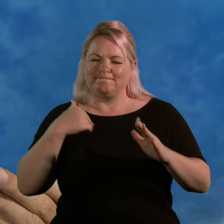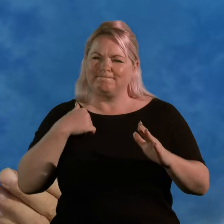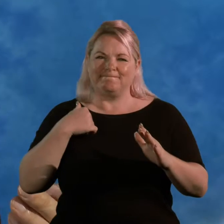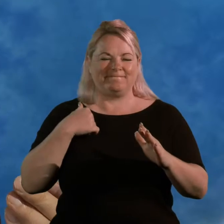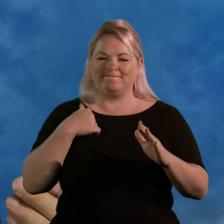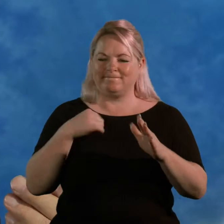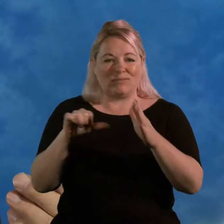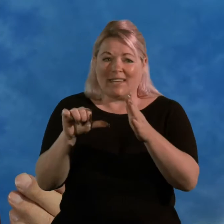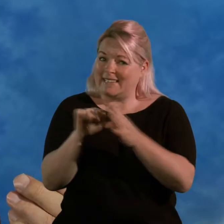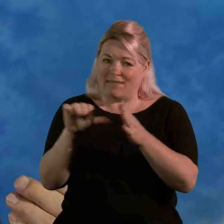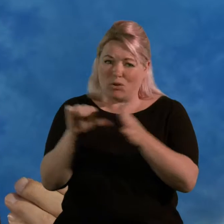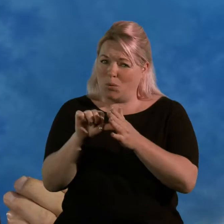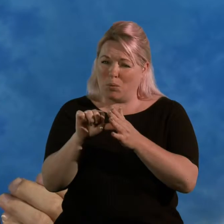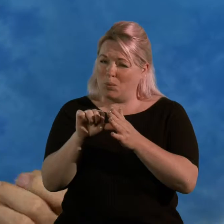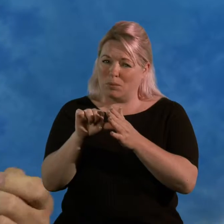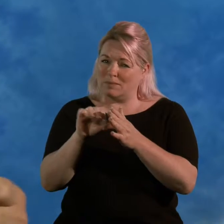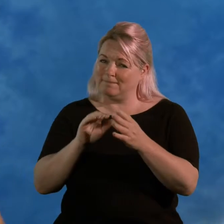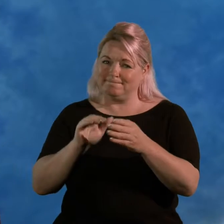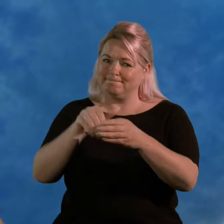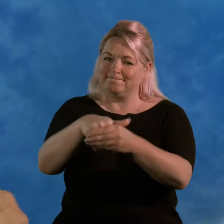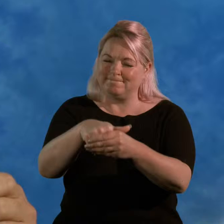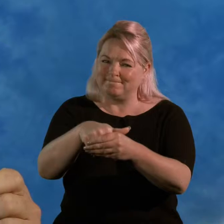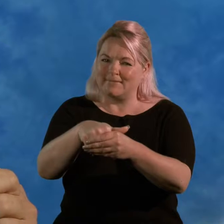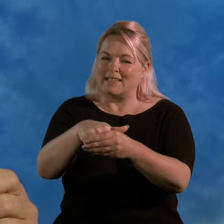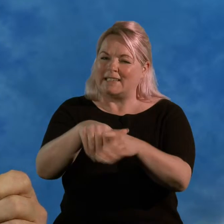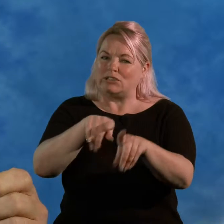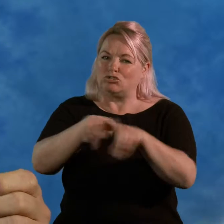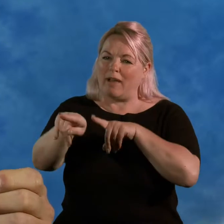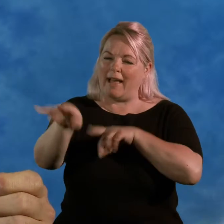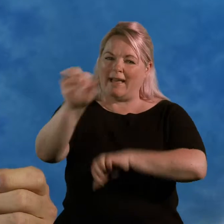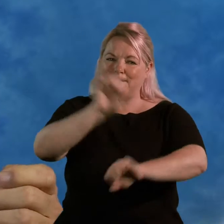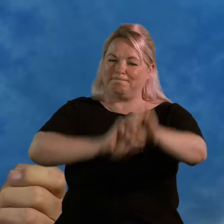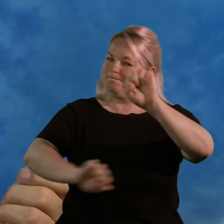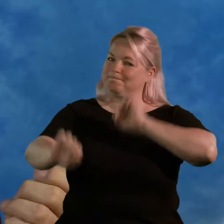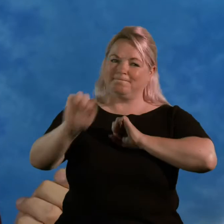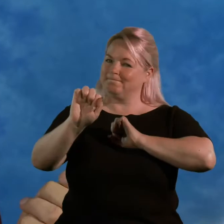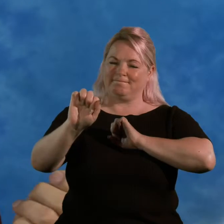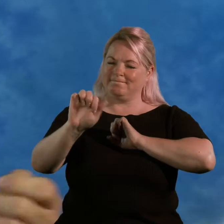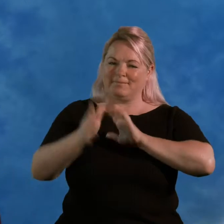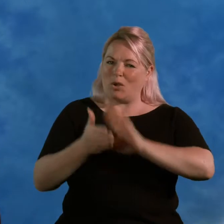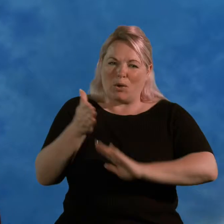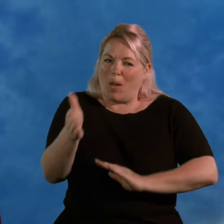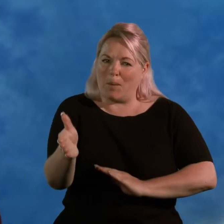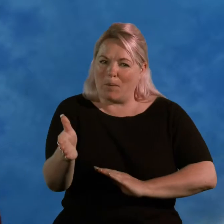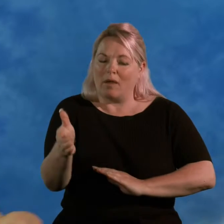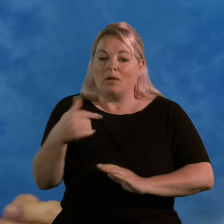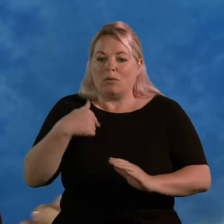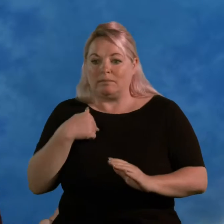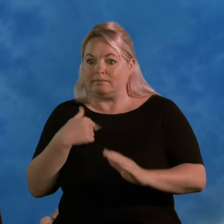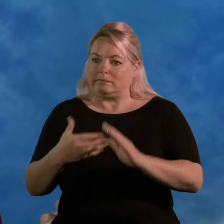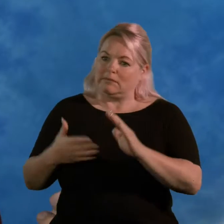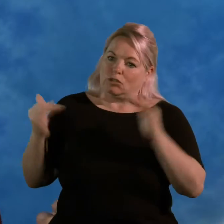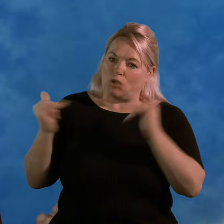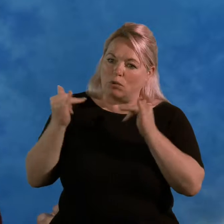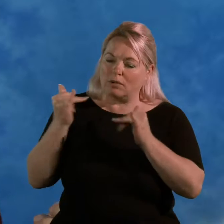I found it difficult, and eventually I tried to avoid them wherever possible, or else found some